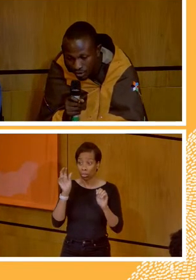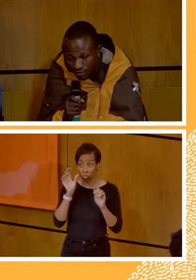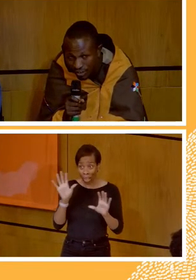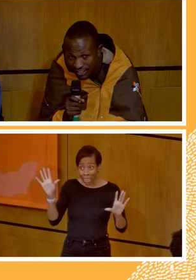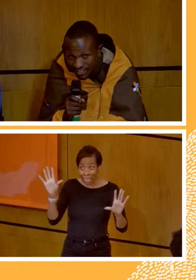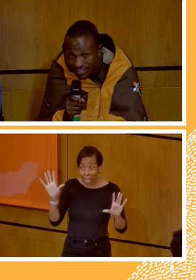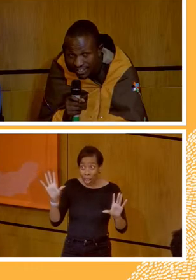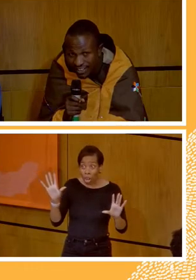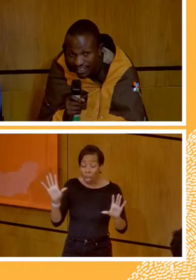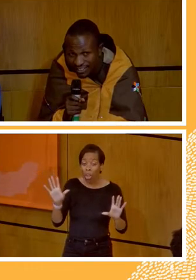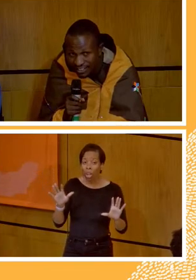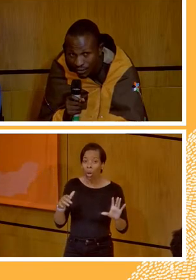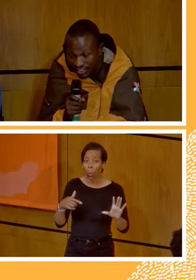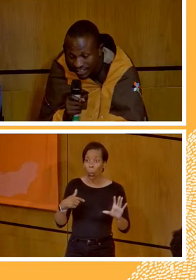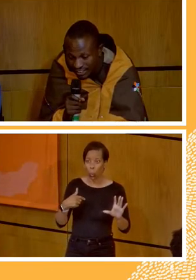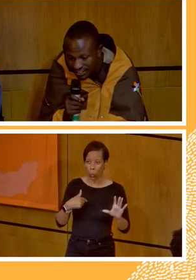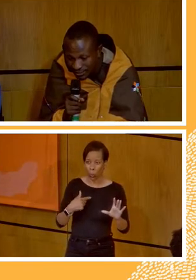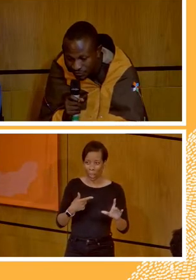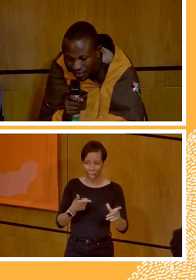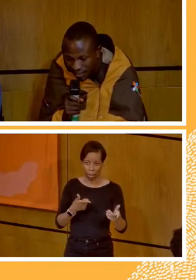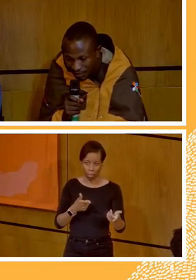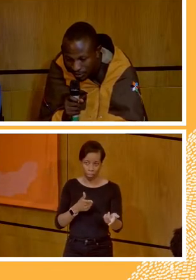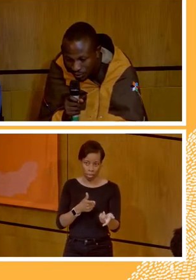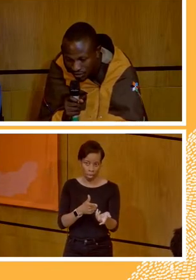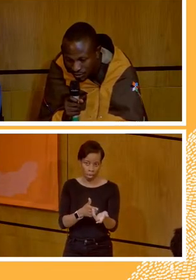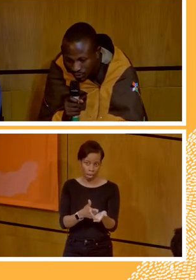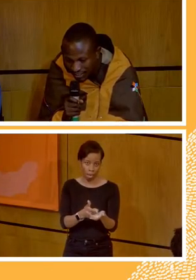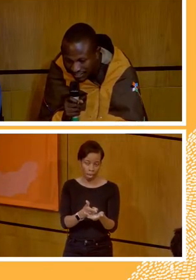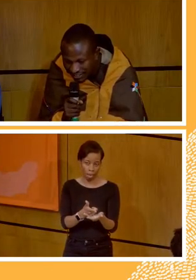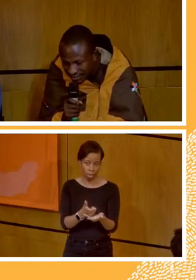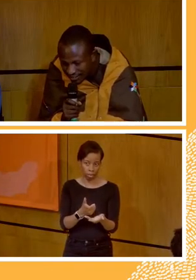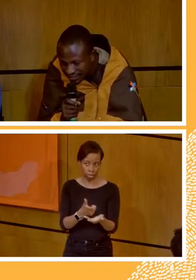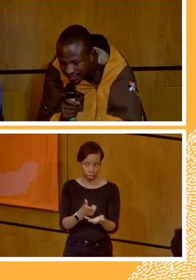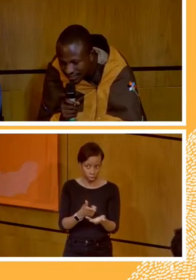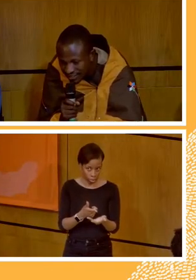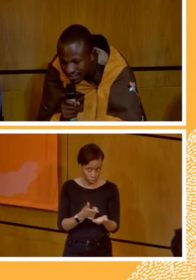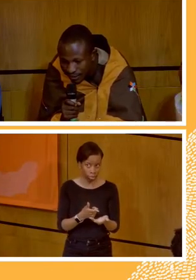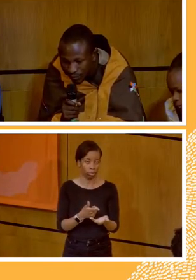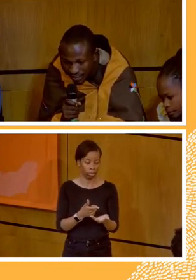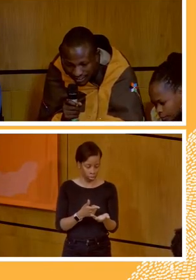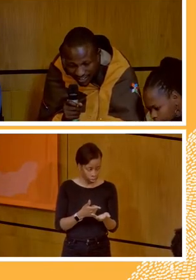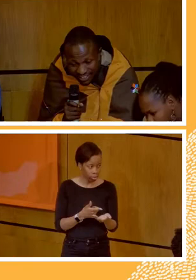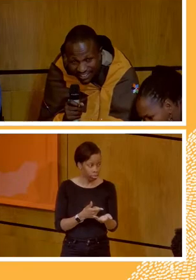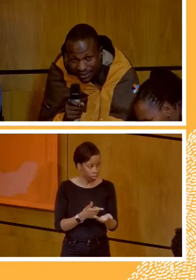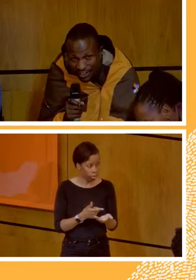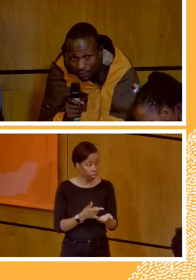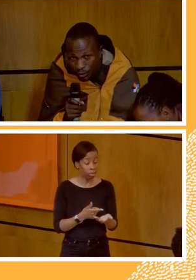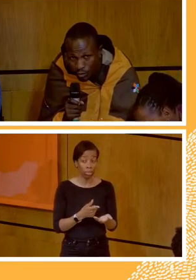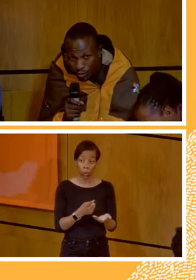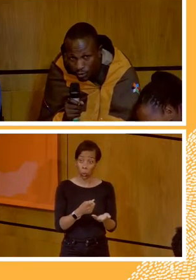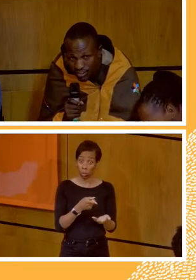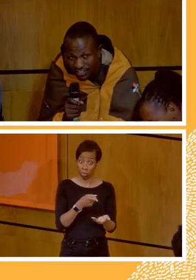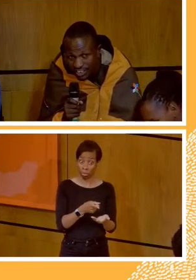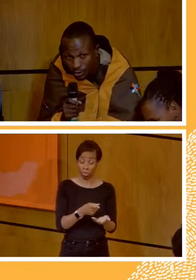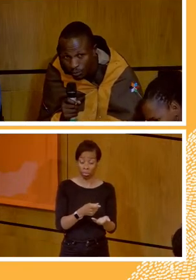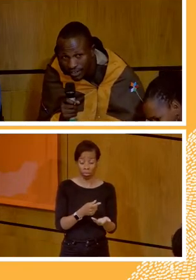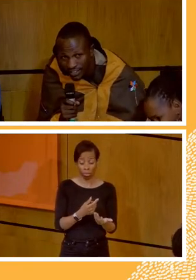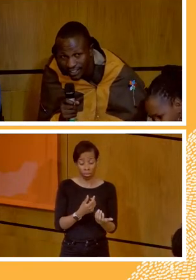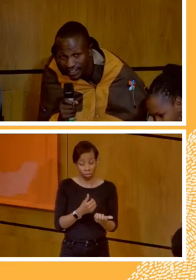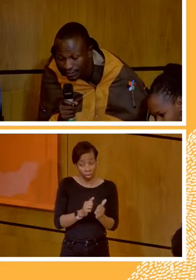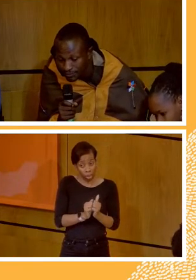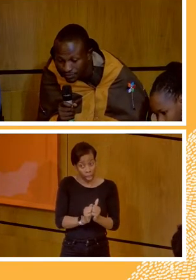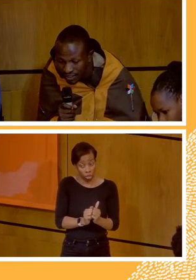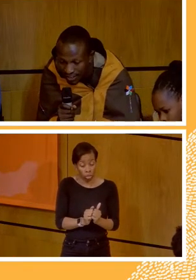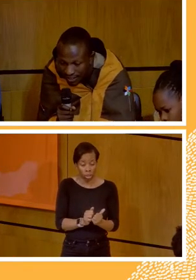important animal for us as the Ogiek, because as you can see, it's we eat it, and we also use the skin to